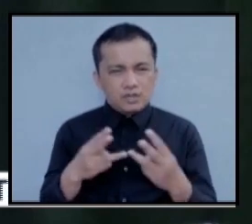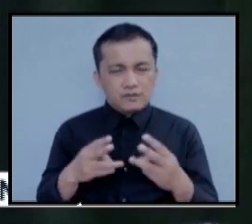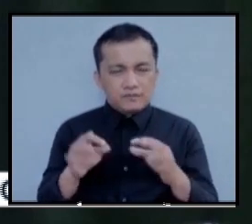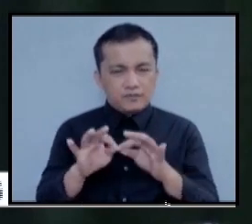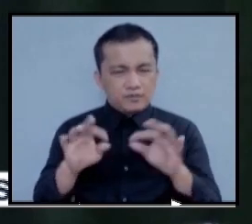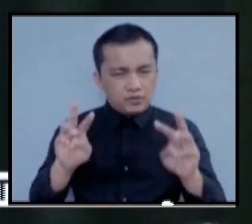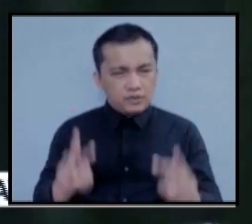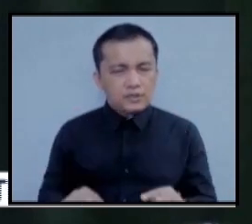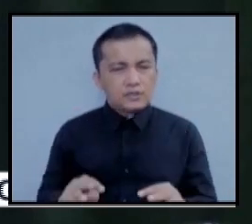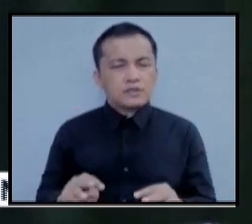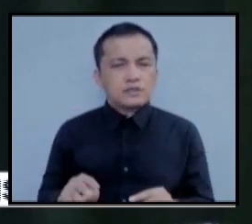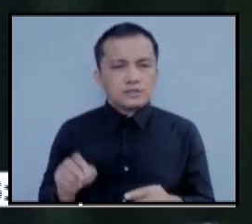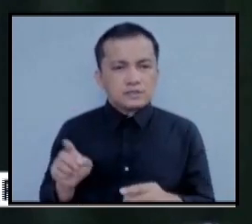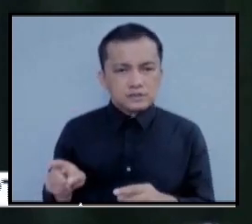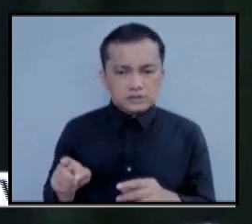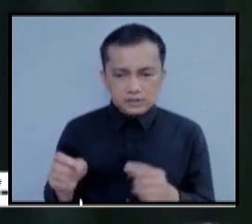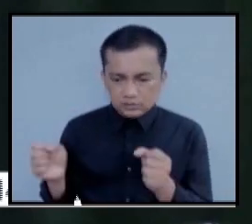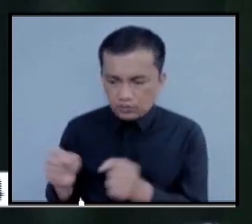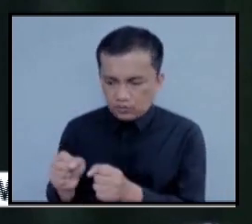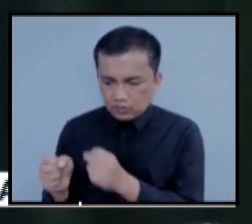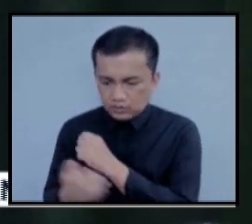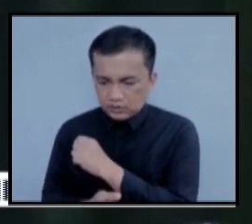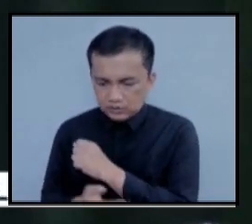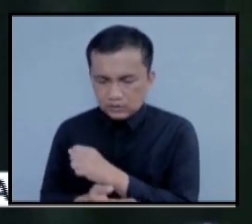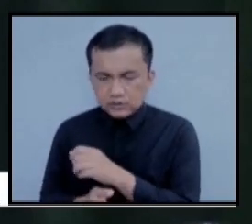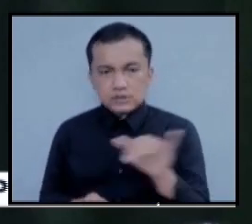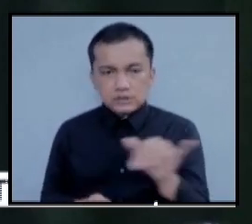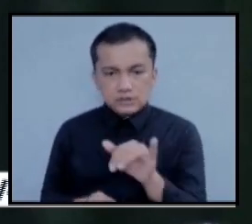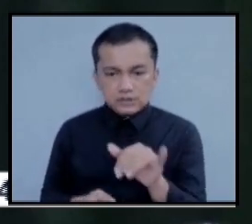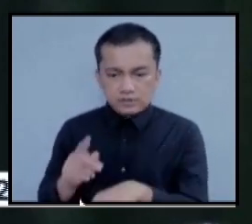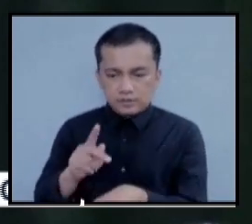the smaller countries, such as the Philippines,